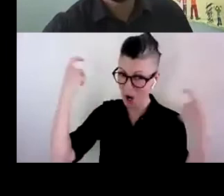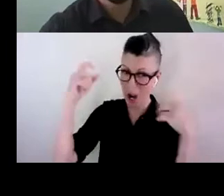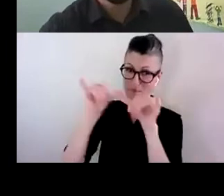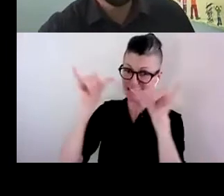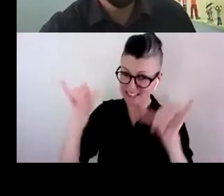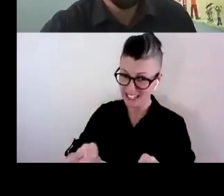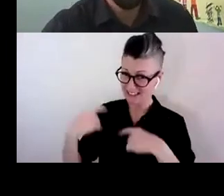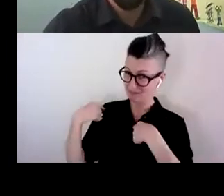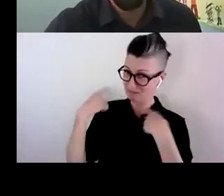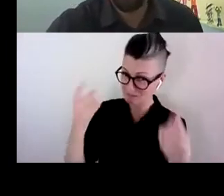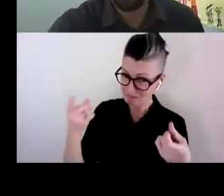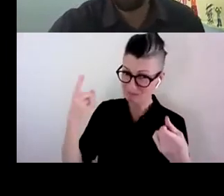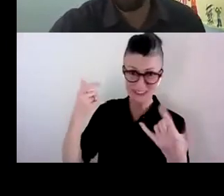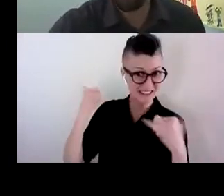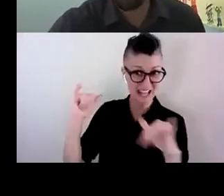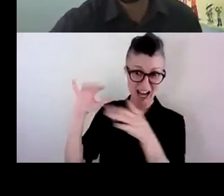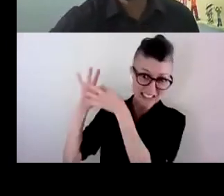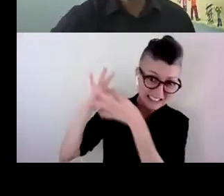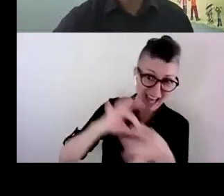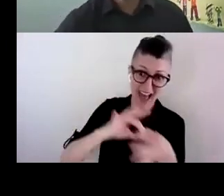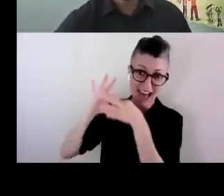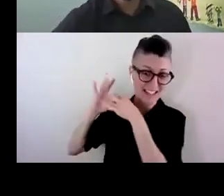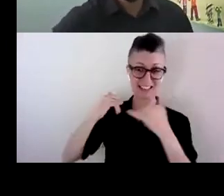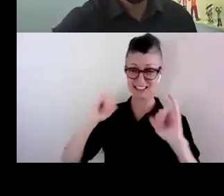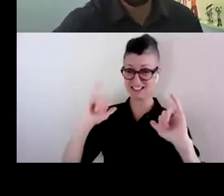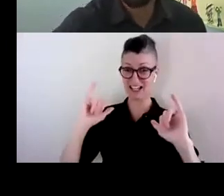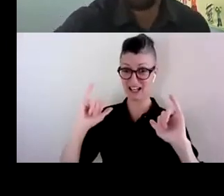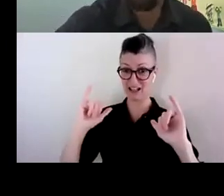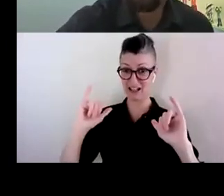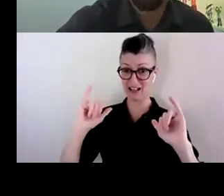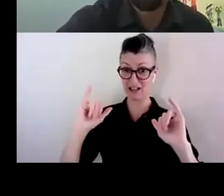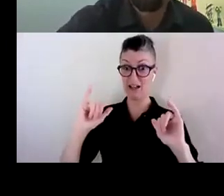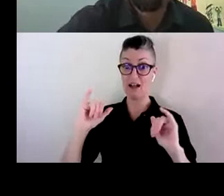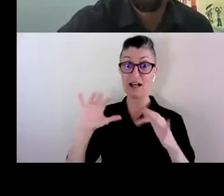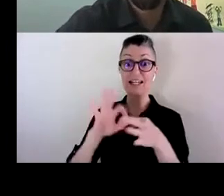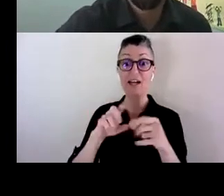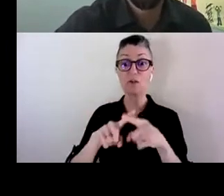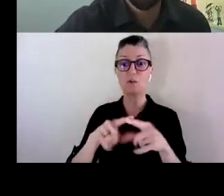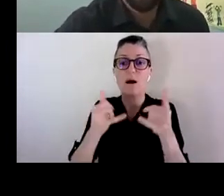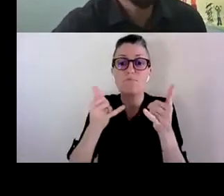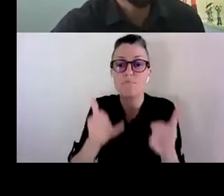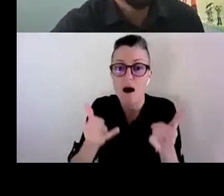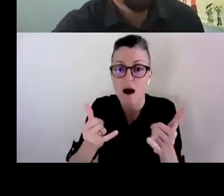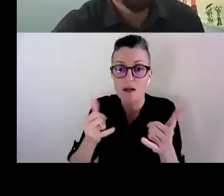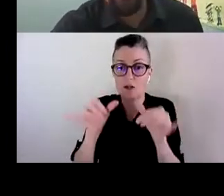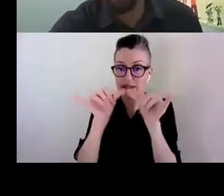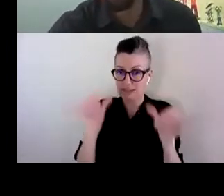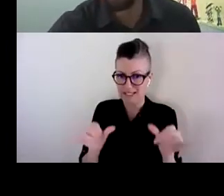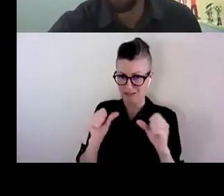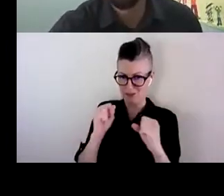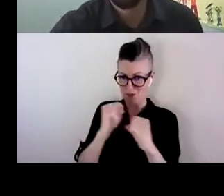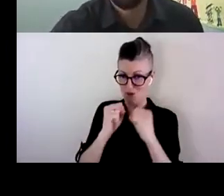as during colonialism and slavery, to modern structures and systems and ways of doing things, the systems we still